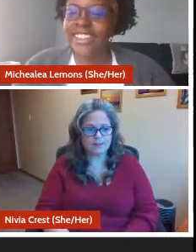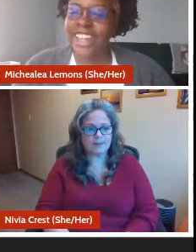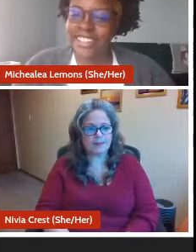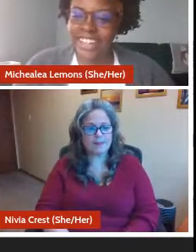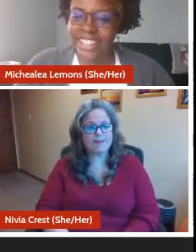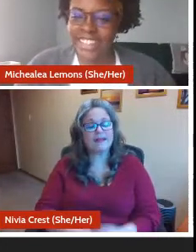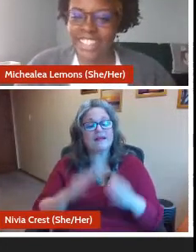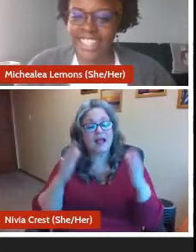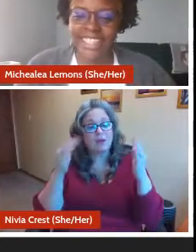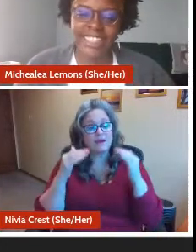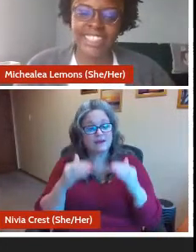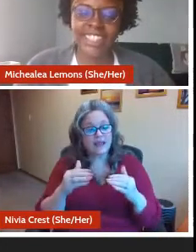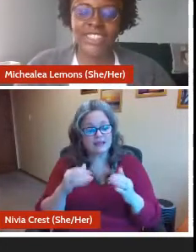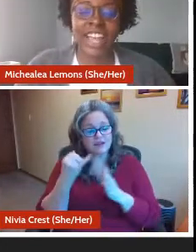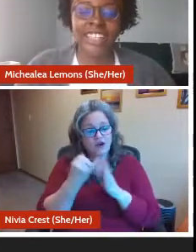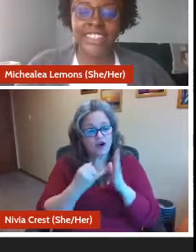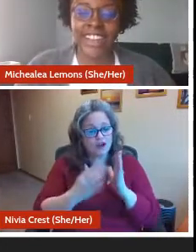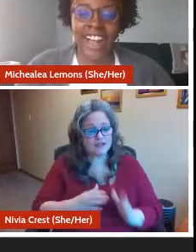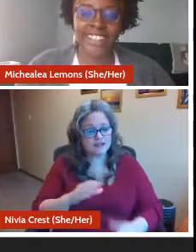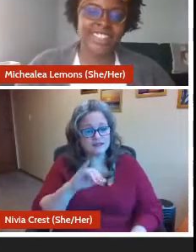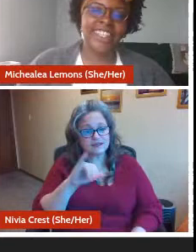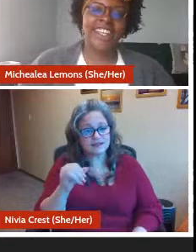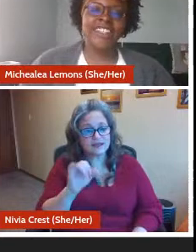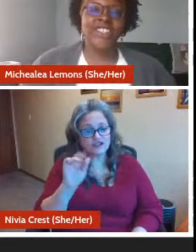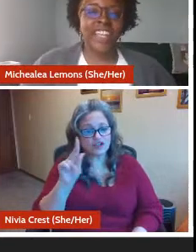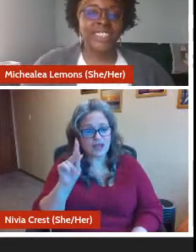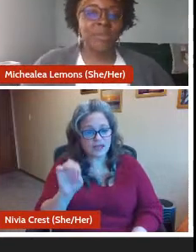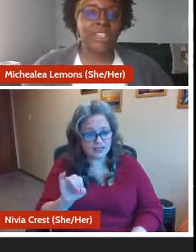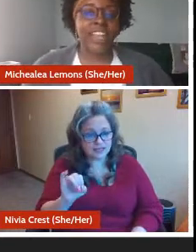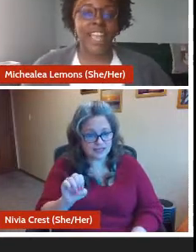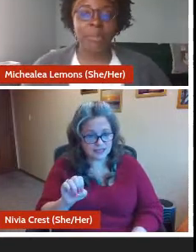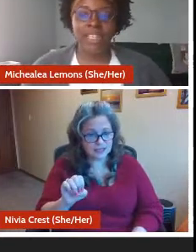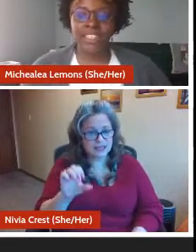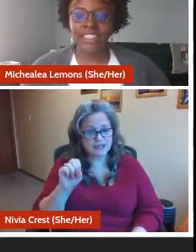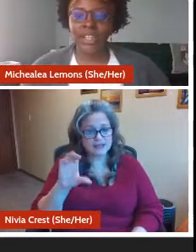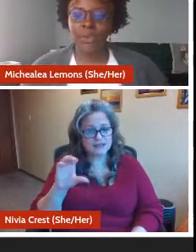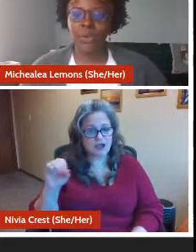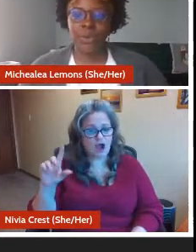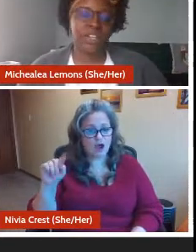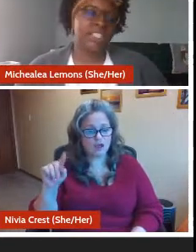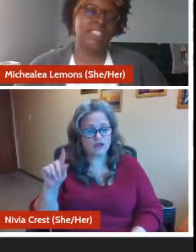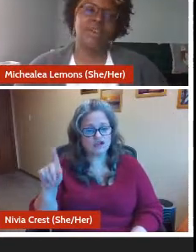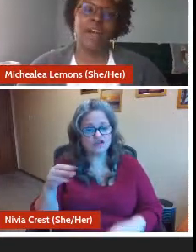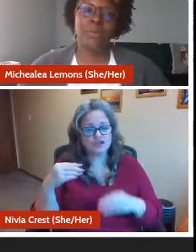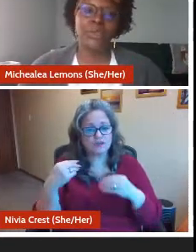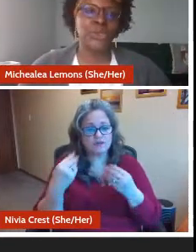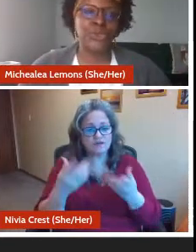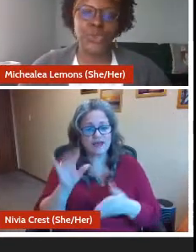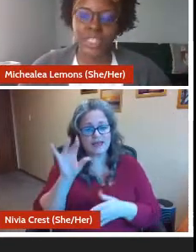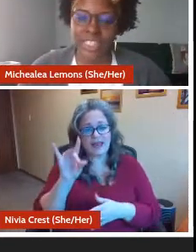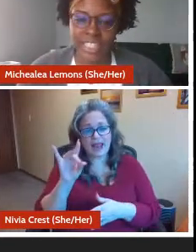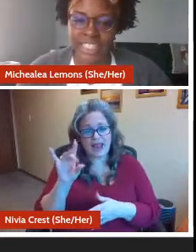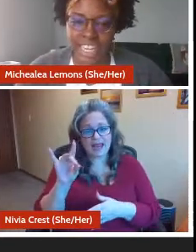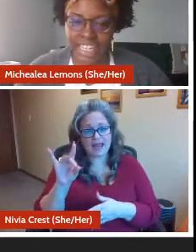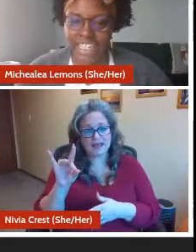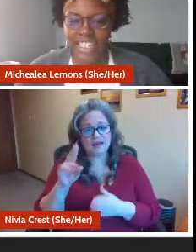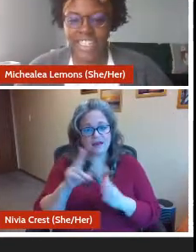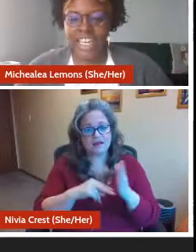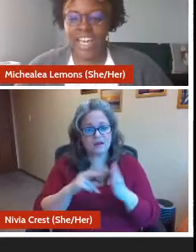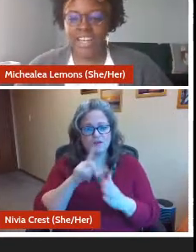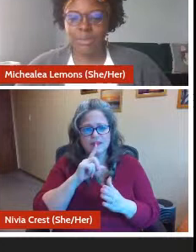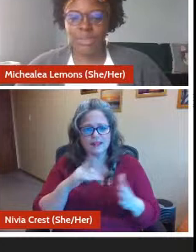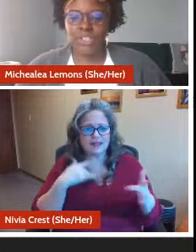Oh. And our next artist is Jackie Scott. Jackie submitted 8 pieces of her works, which is really